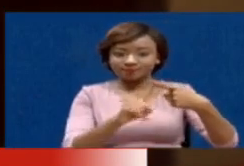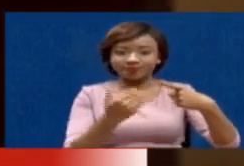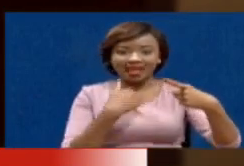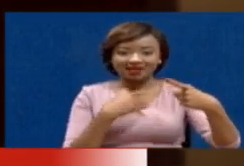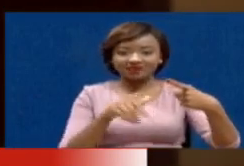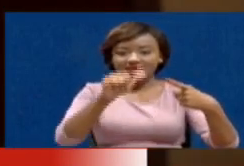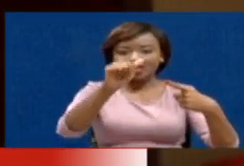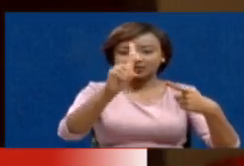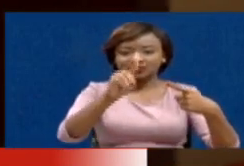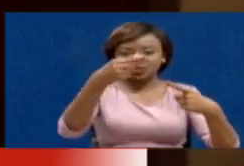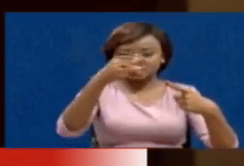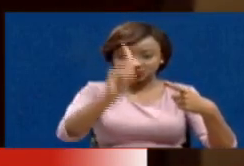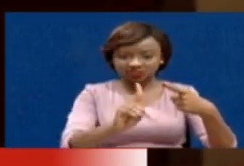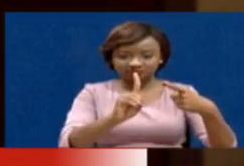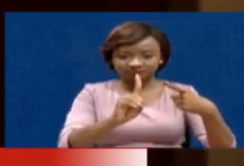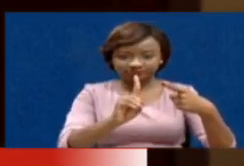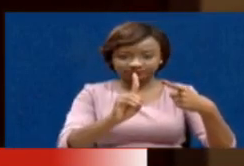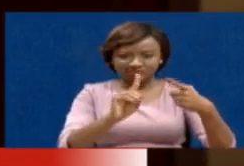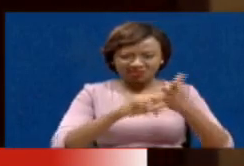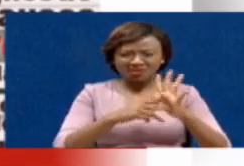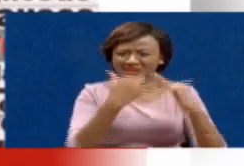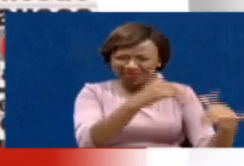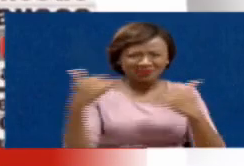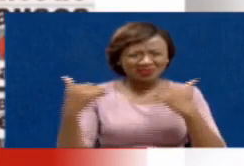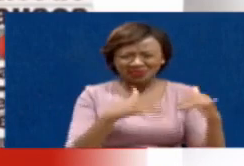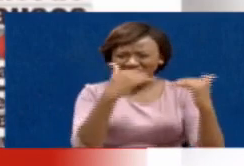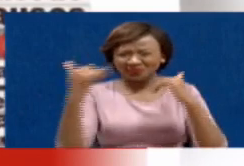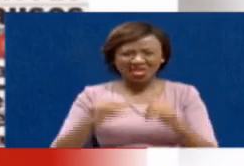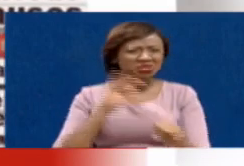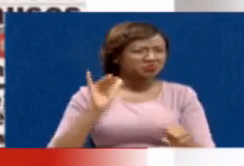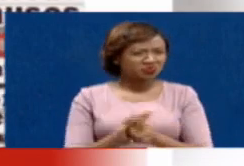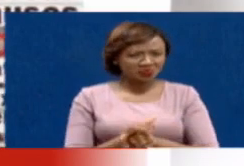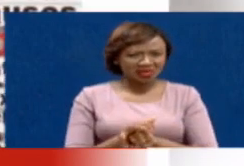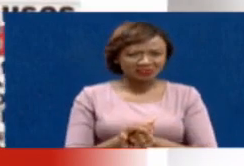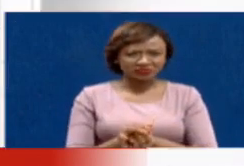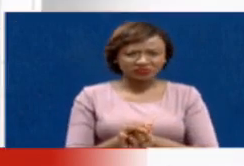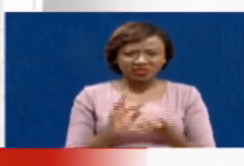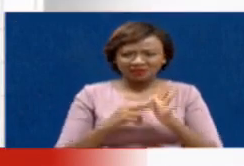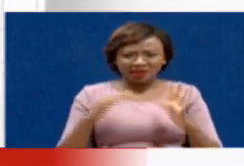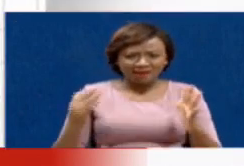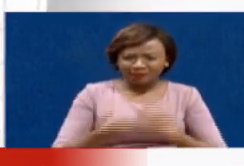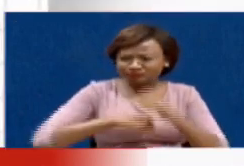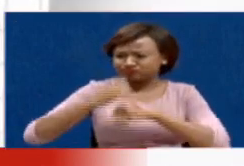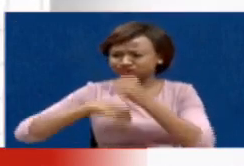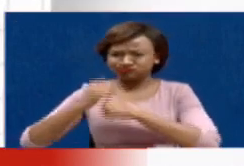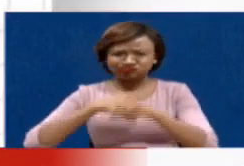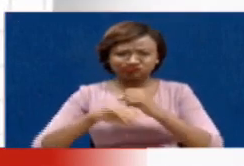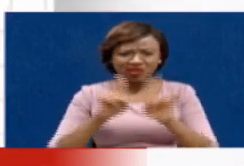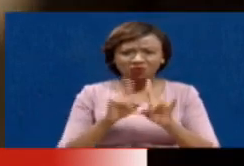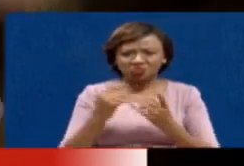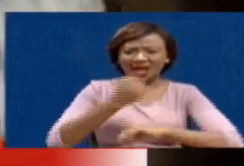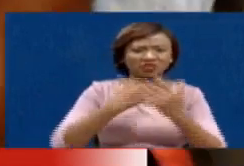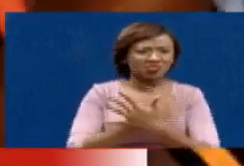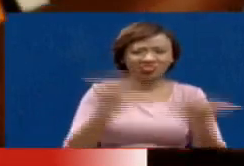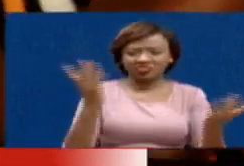ADHD, attention deficit hyperactivity disorder. This causes above normal levels of hyperactive and impulsive